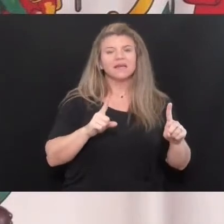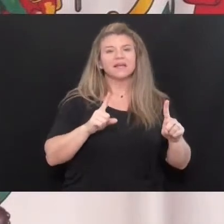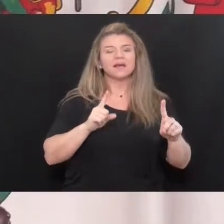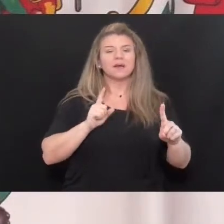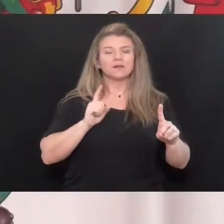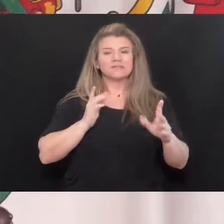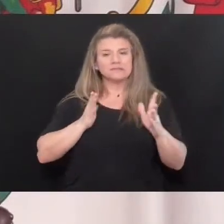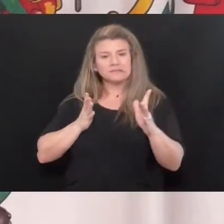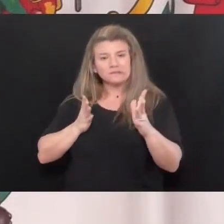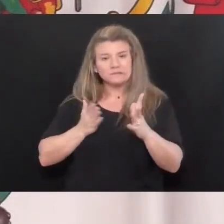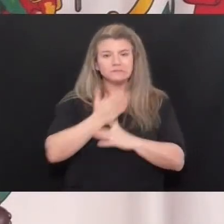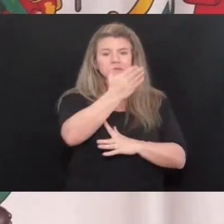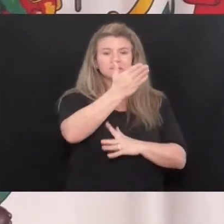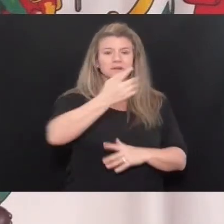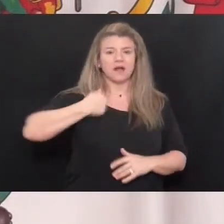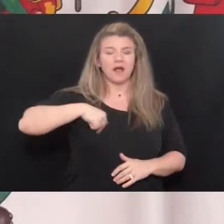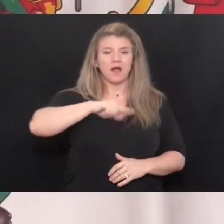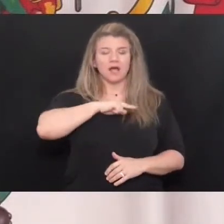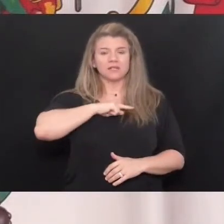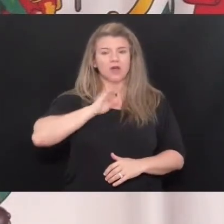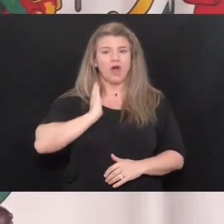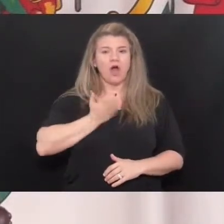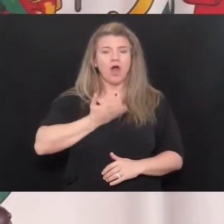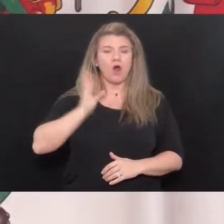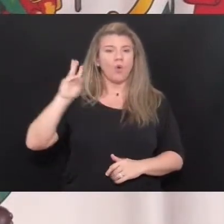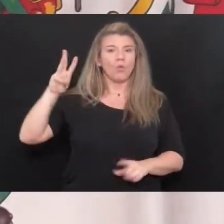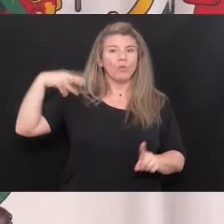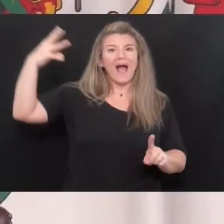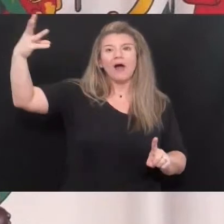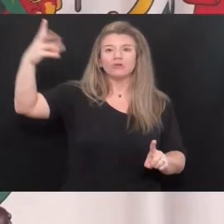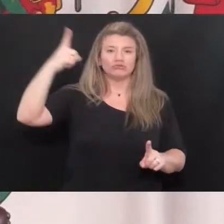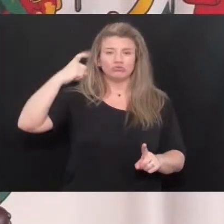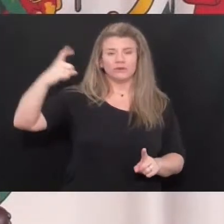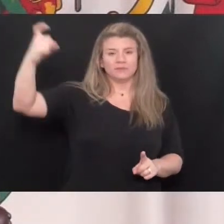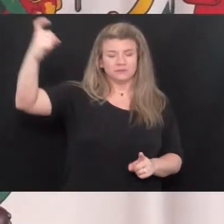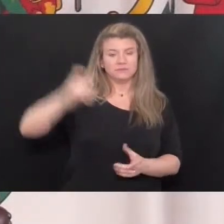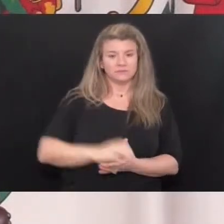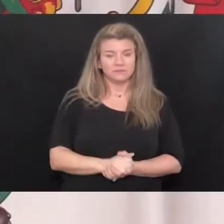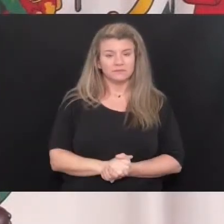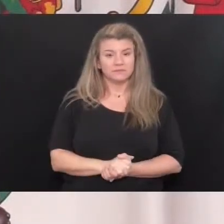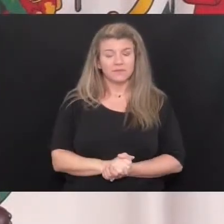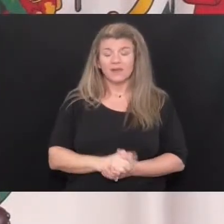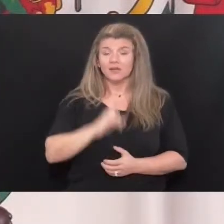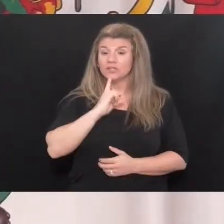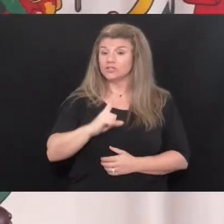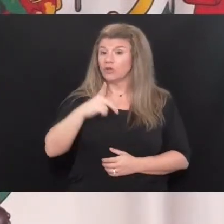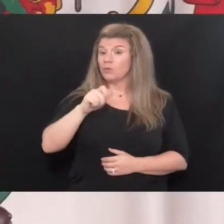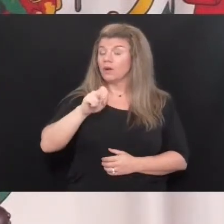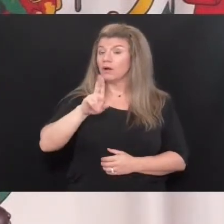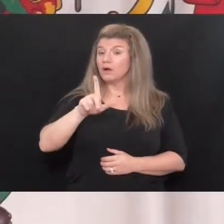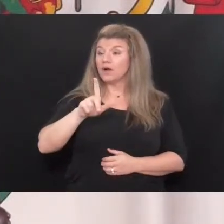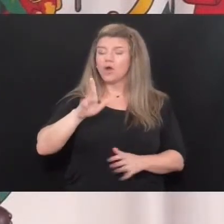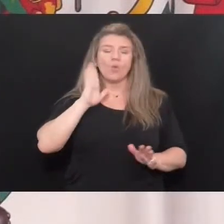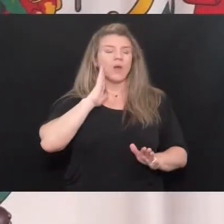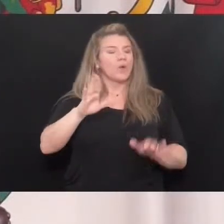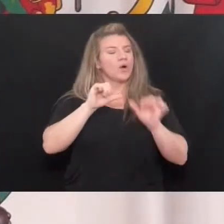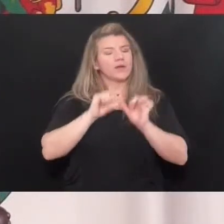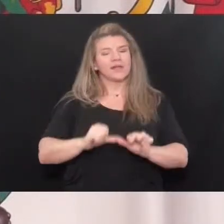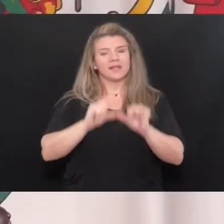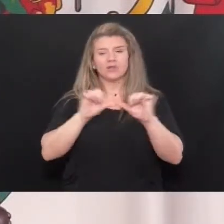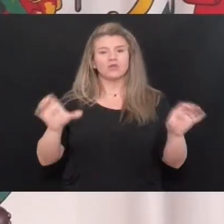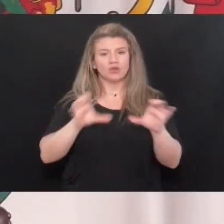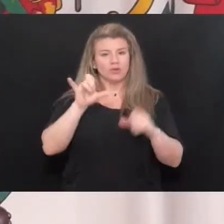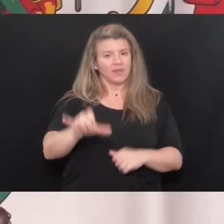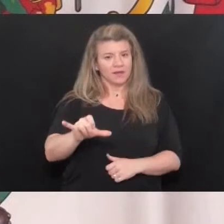propelling us beyond even our wildest positive dreams. And so, Paul, we'll continue to do